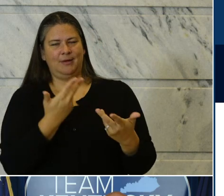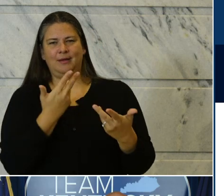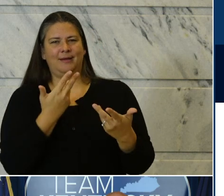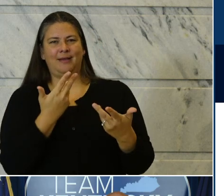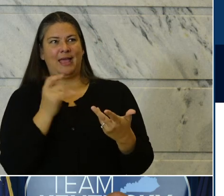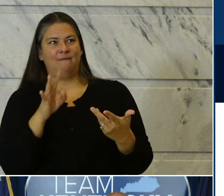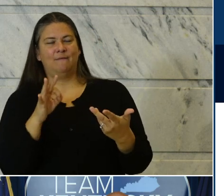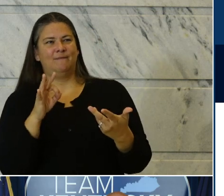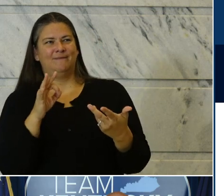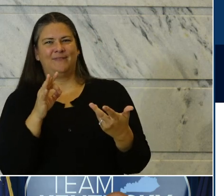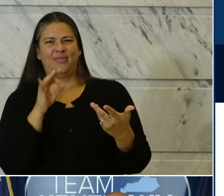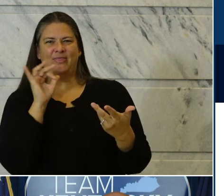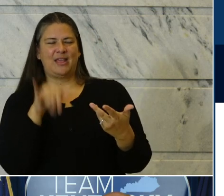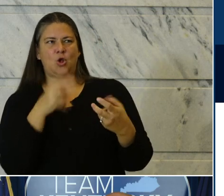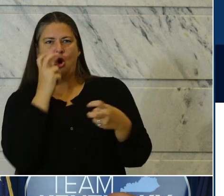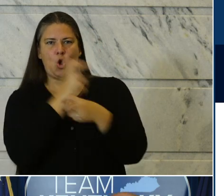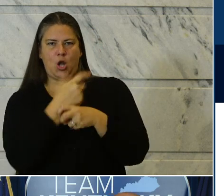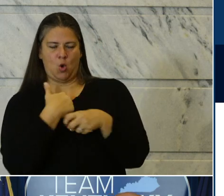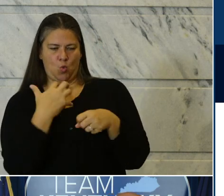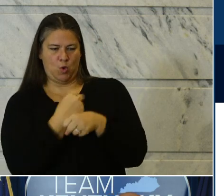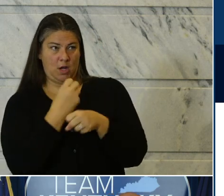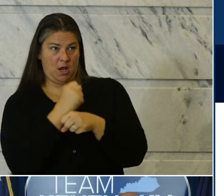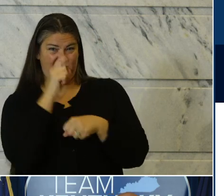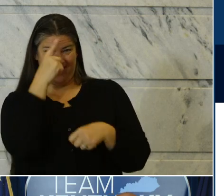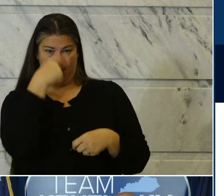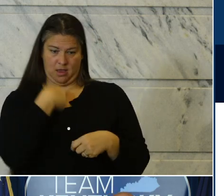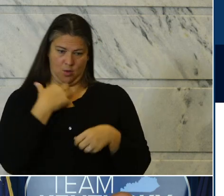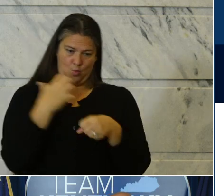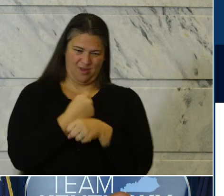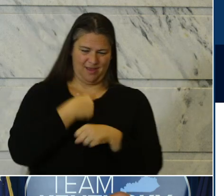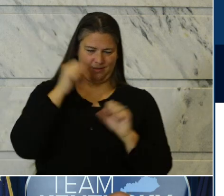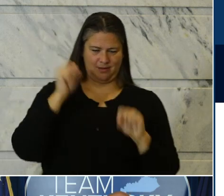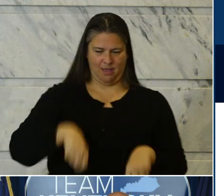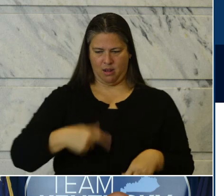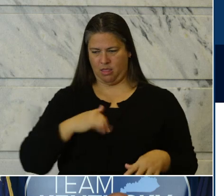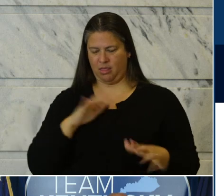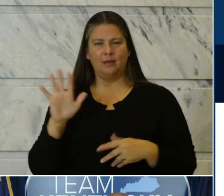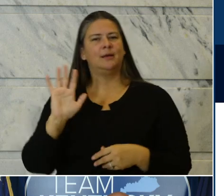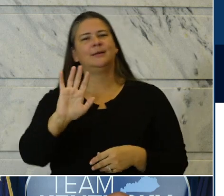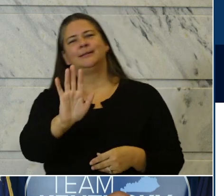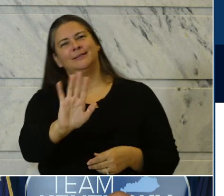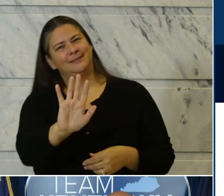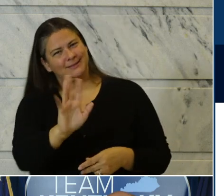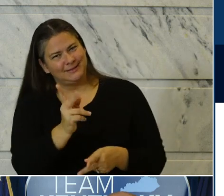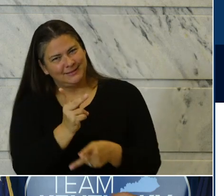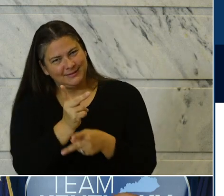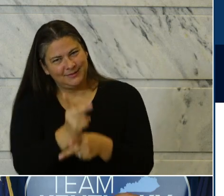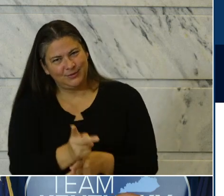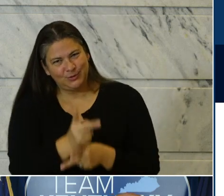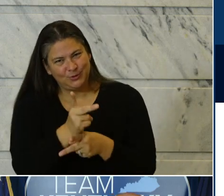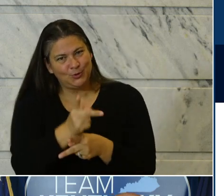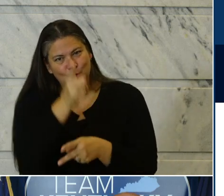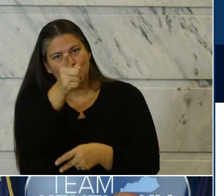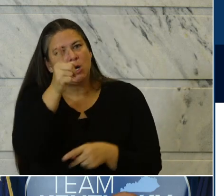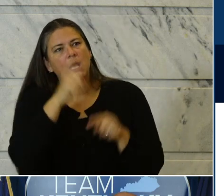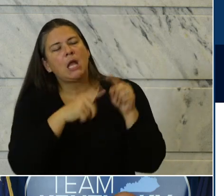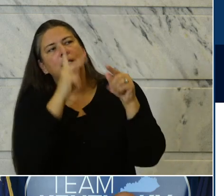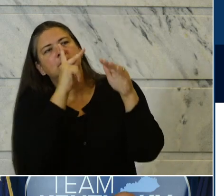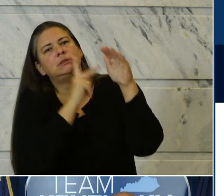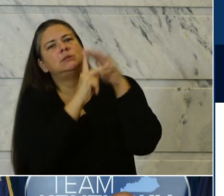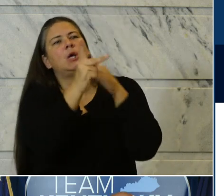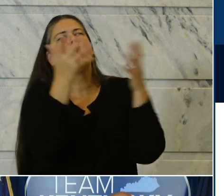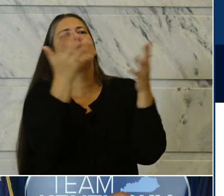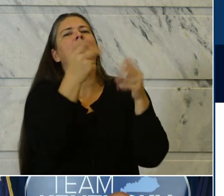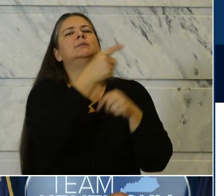the rules, someone's going to get bitten, and they're going to get bitten bad. I don't have to guess on that. I can tell you that with absolute certainty. Everywhere that people got